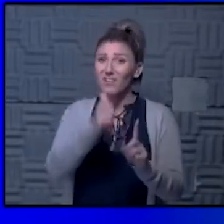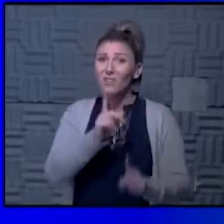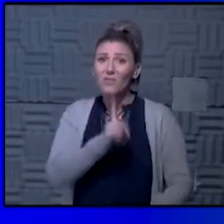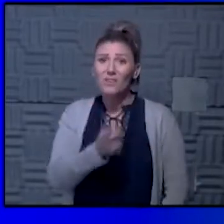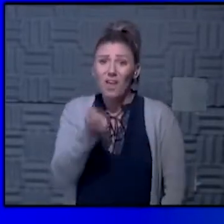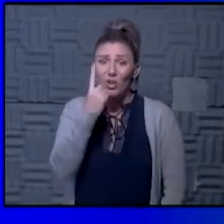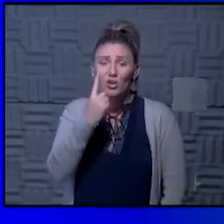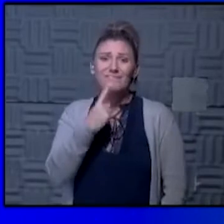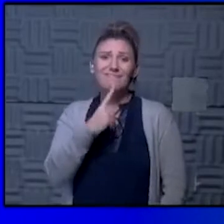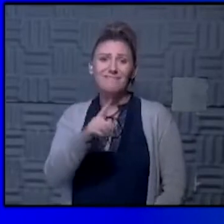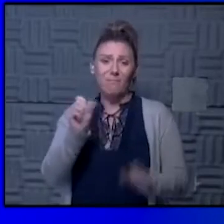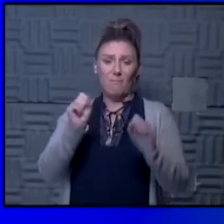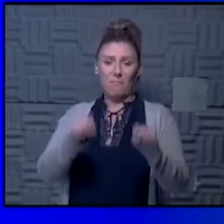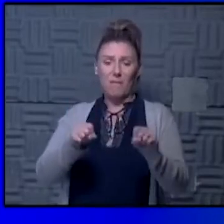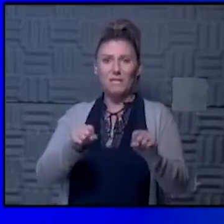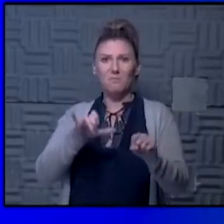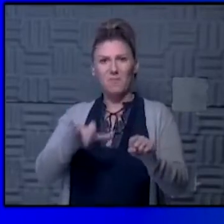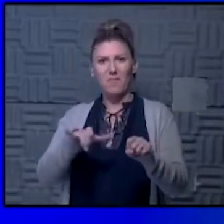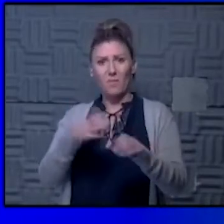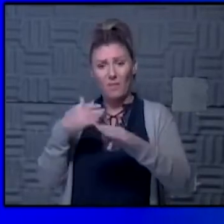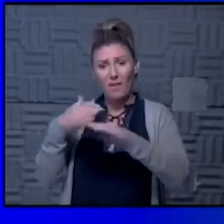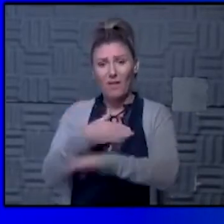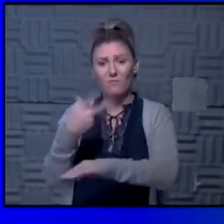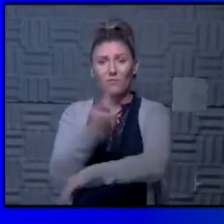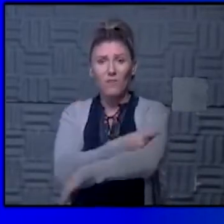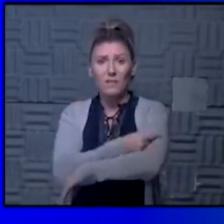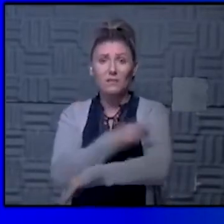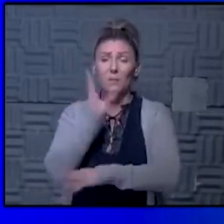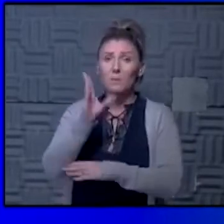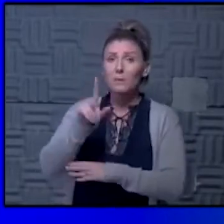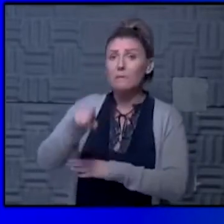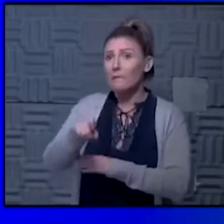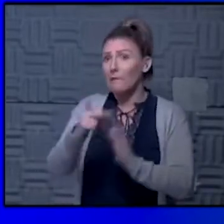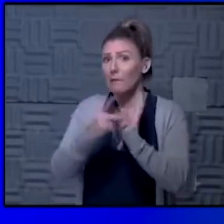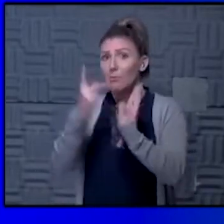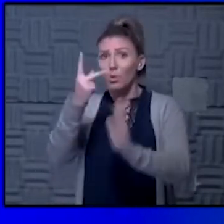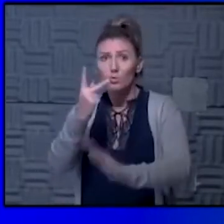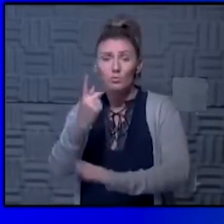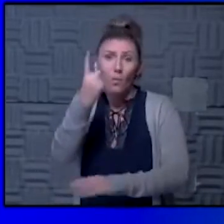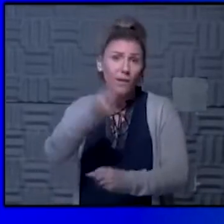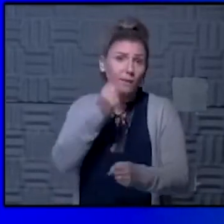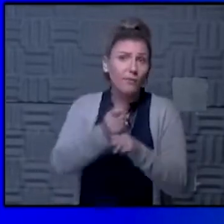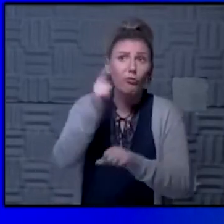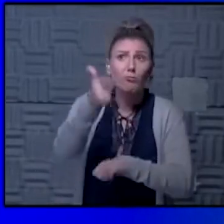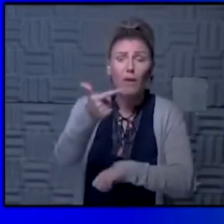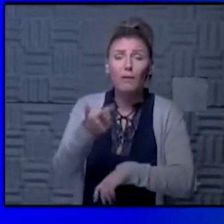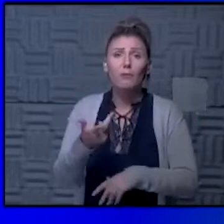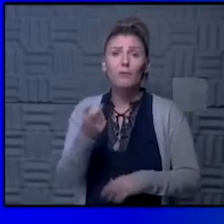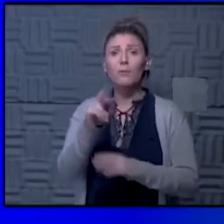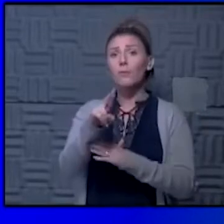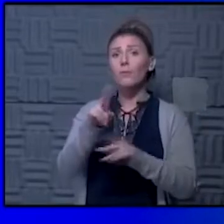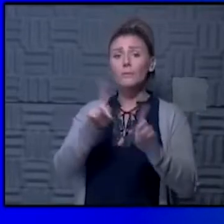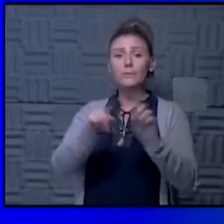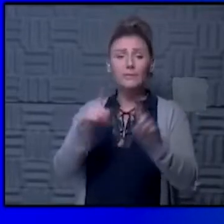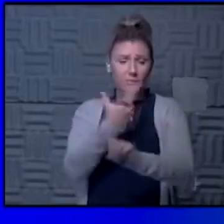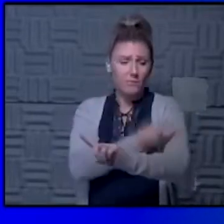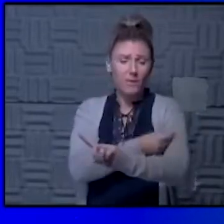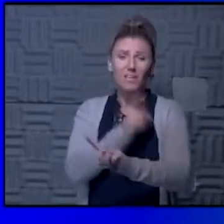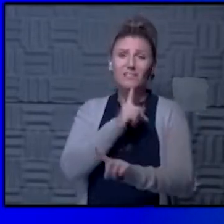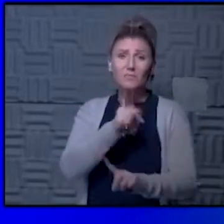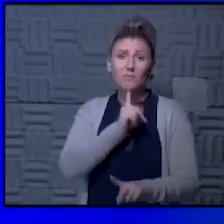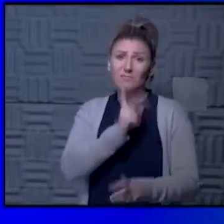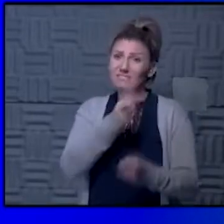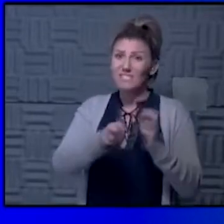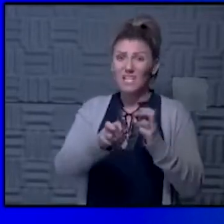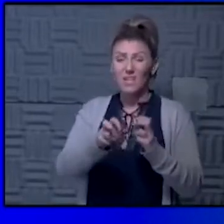how durable that immunity will be after vaccination. Will you need a booster in a year? Will you need different vaccines? That's really hard to